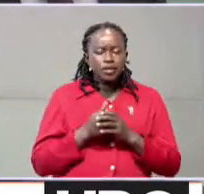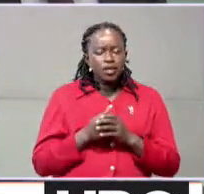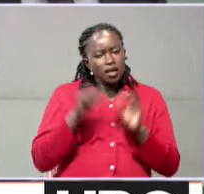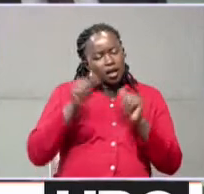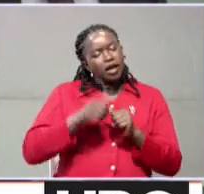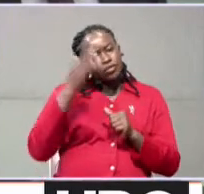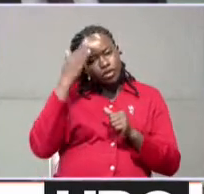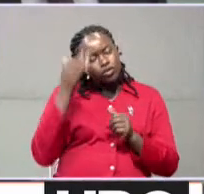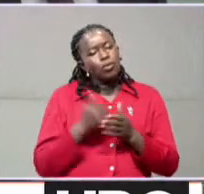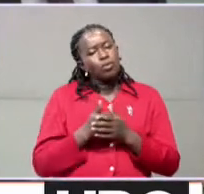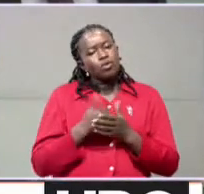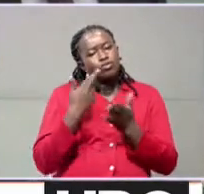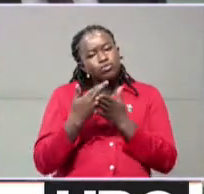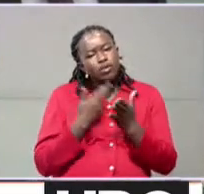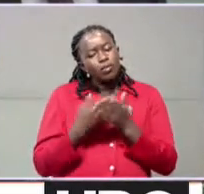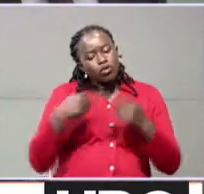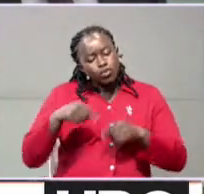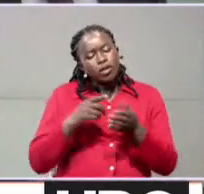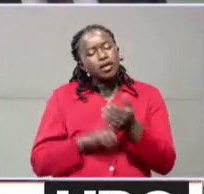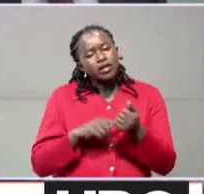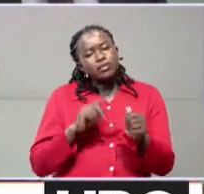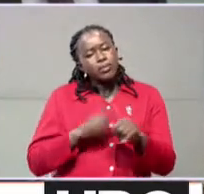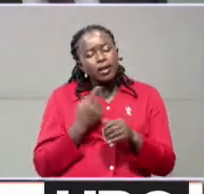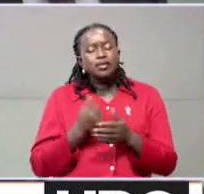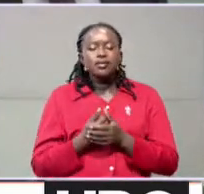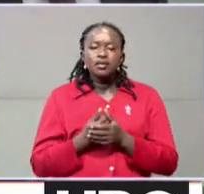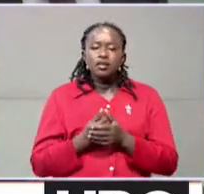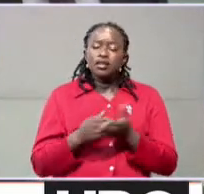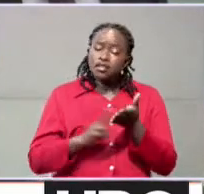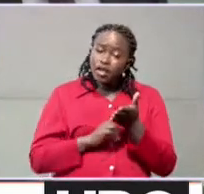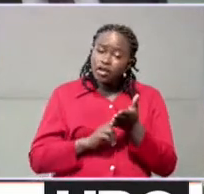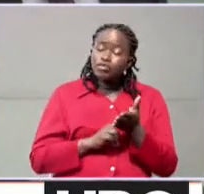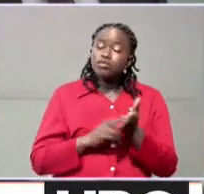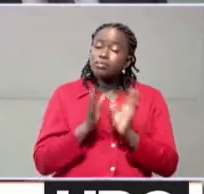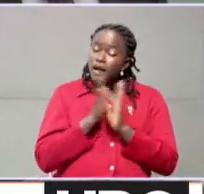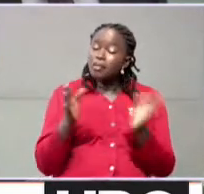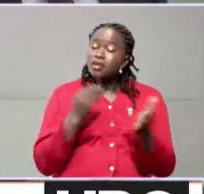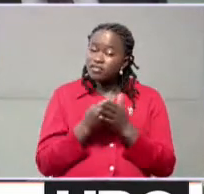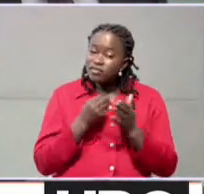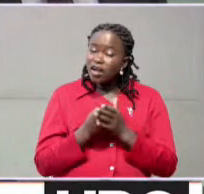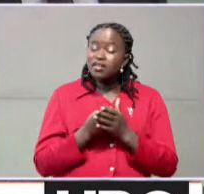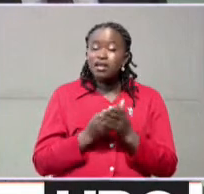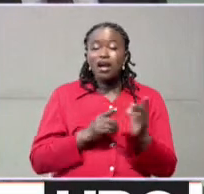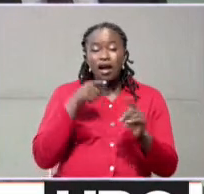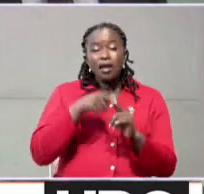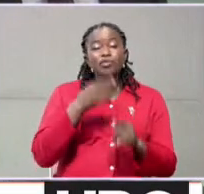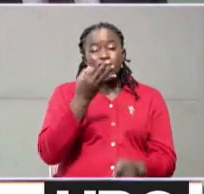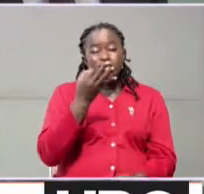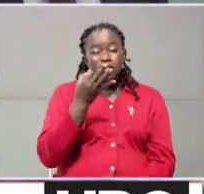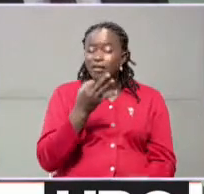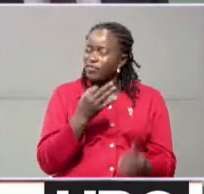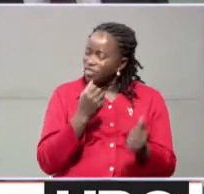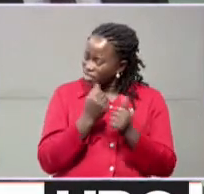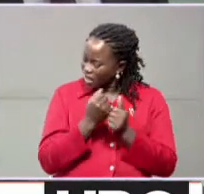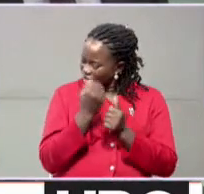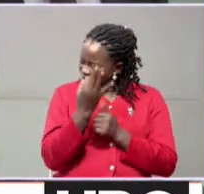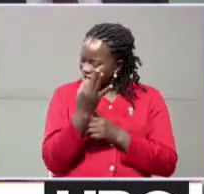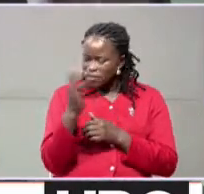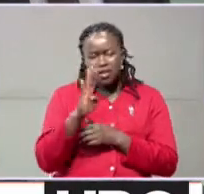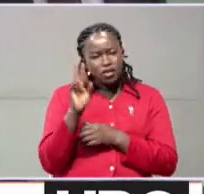report should be available to us because they used public funds of up to 13 billions and we are hearing of